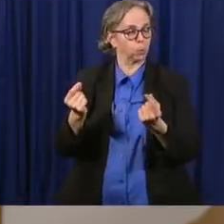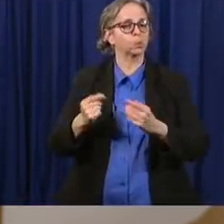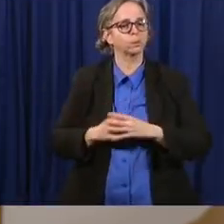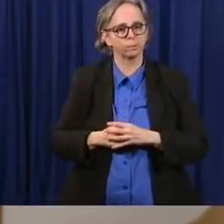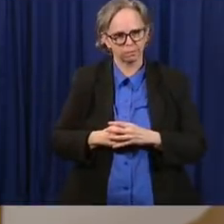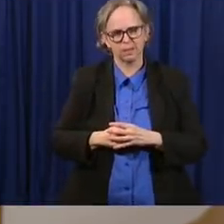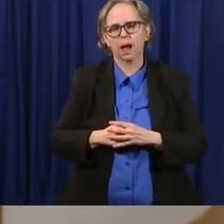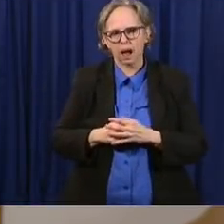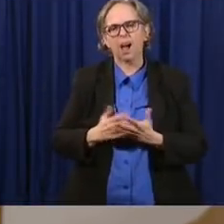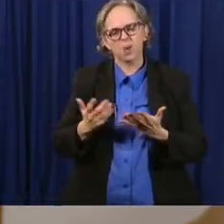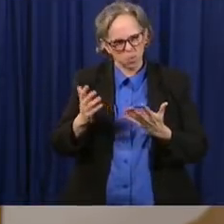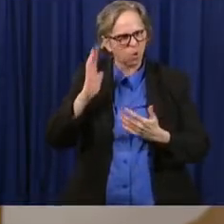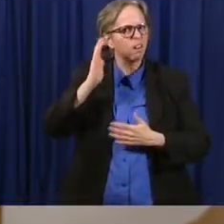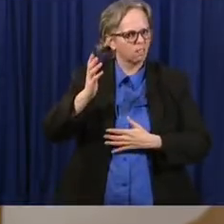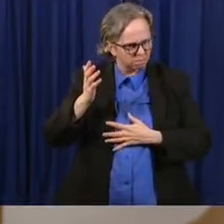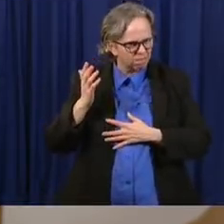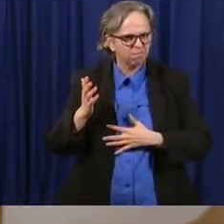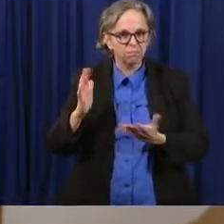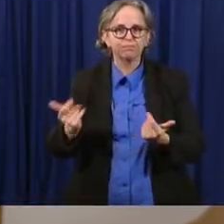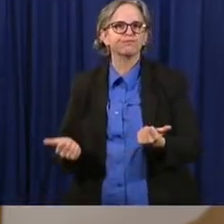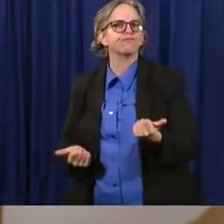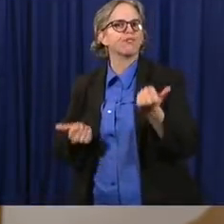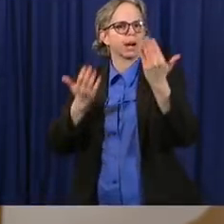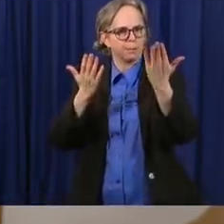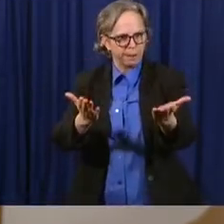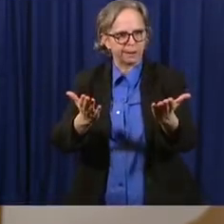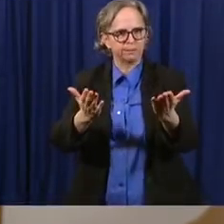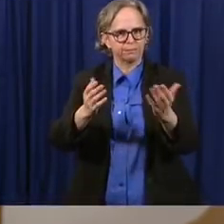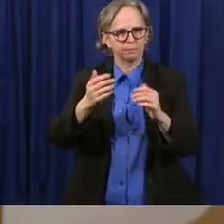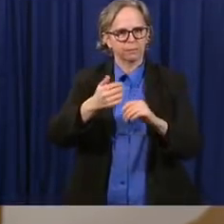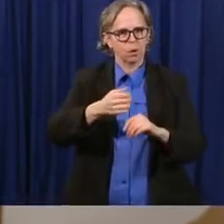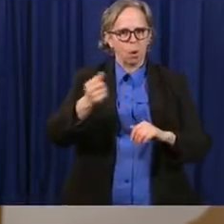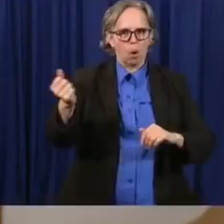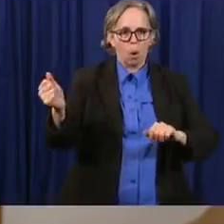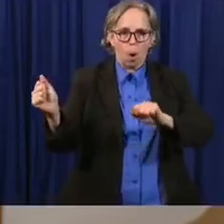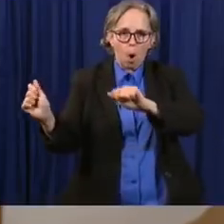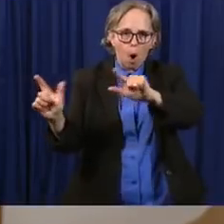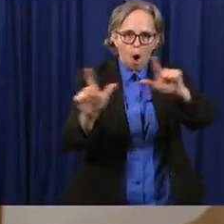recommended that states follow this.